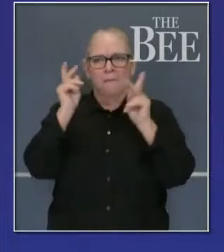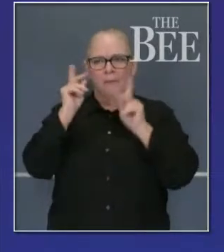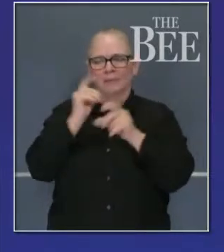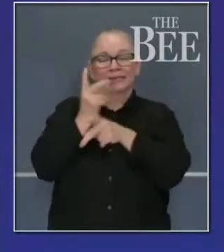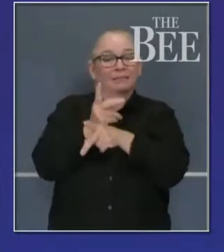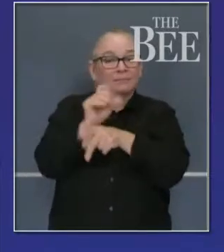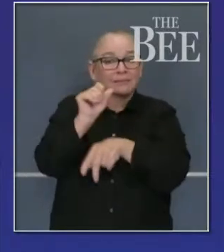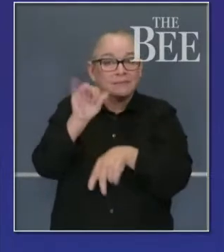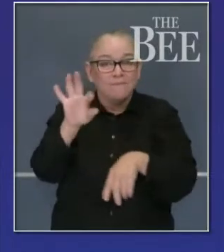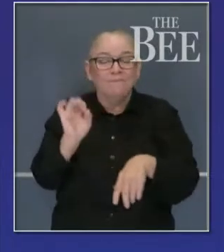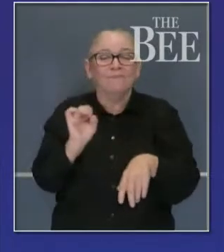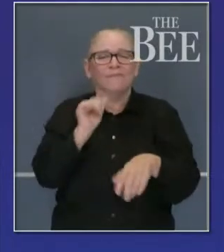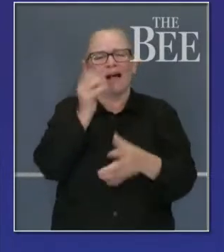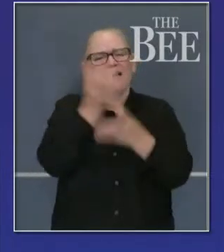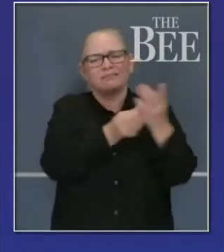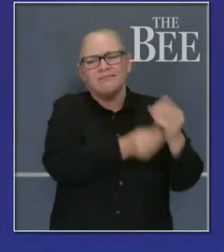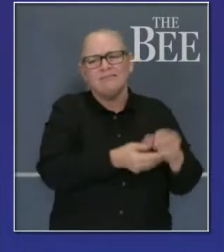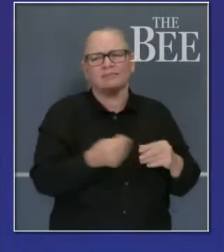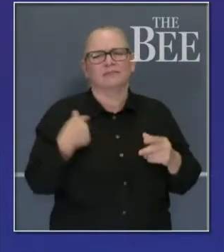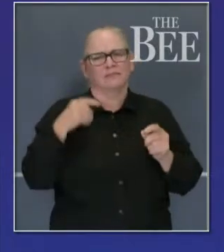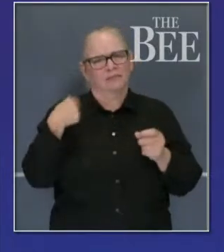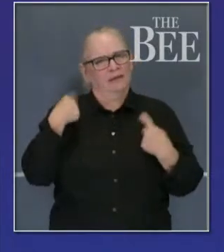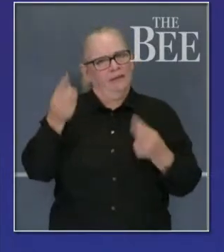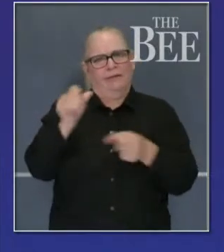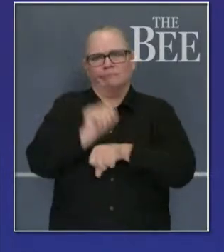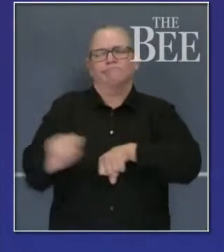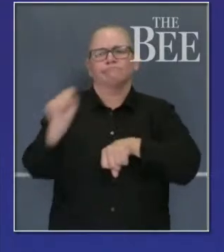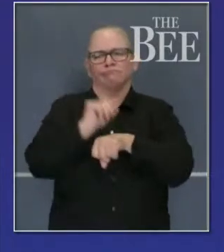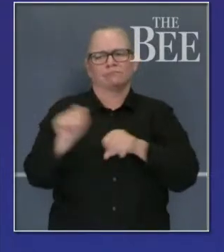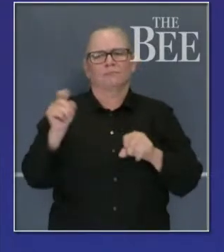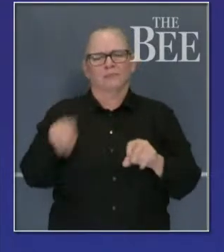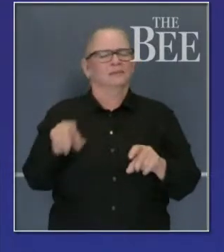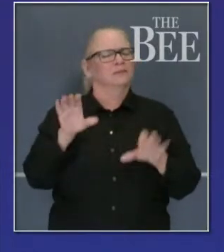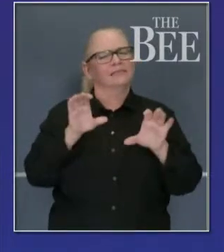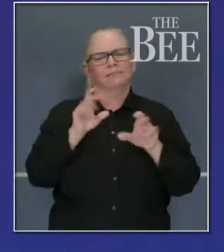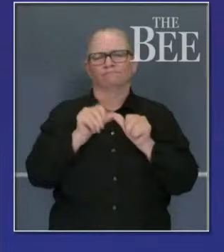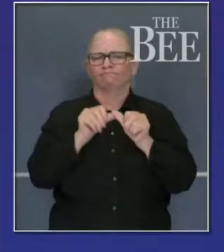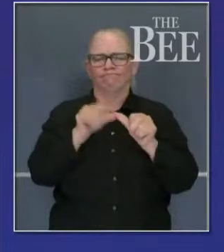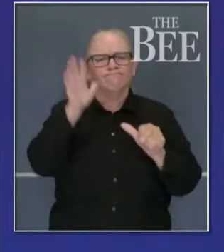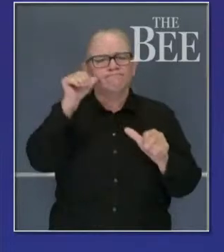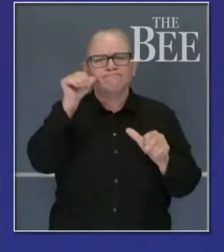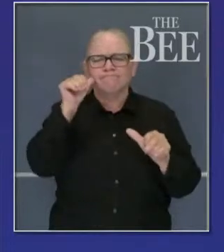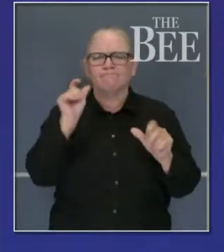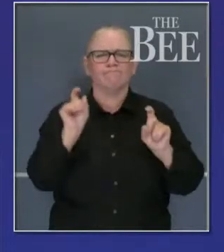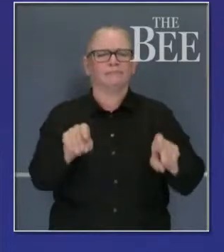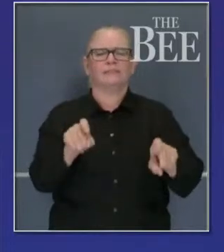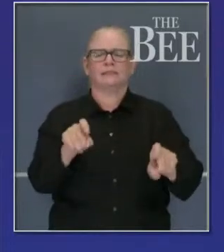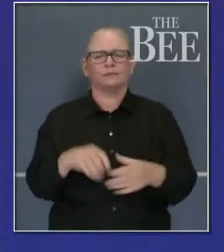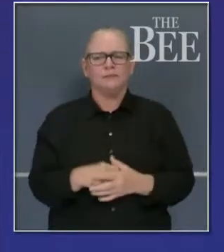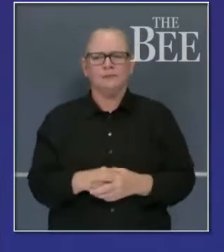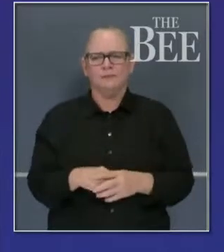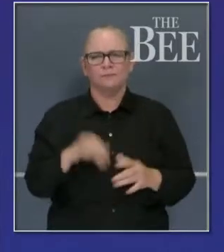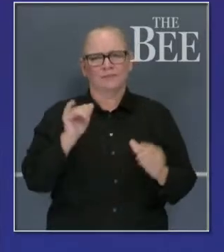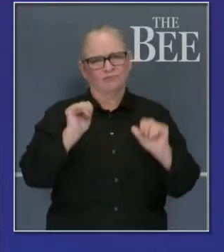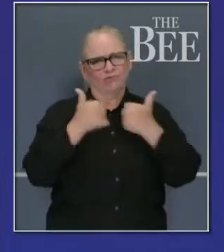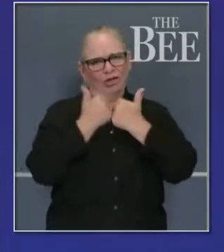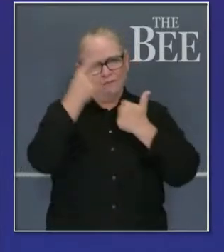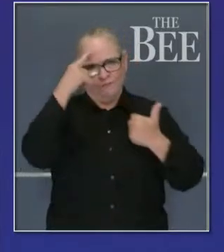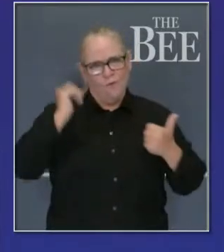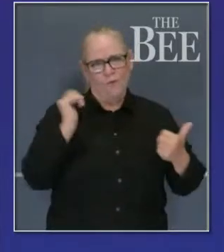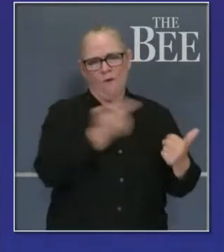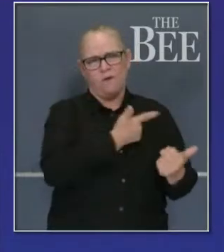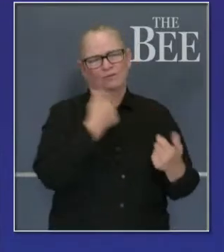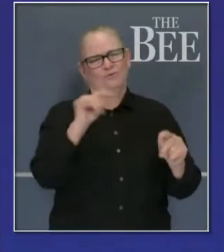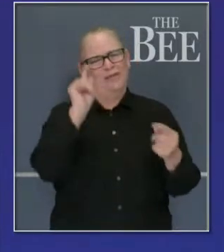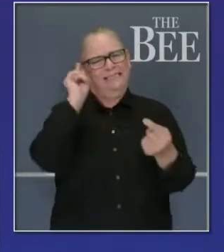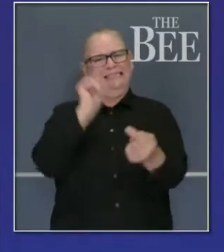to maintain our adaptability and our resiliency so that we can work through this challenge and this climate-induced crisis,